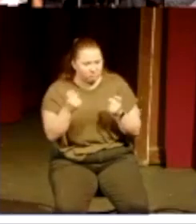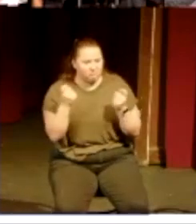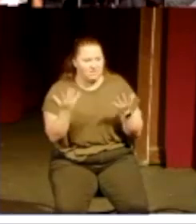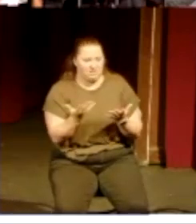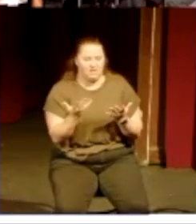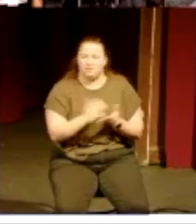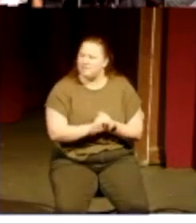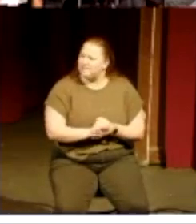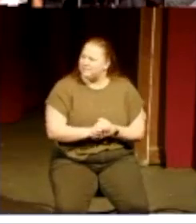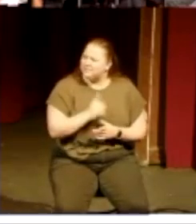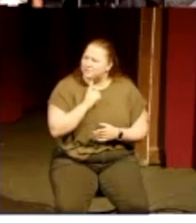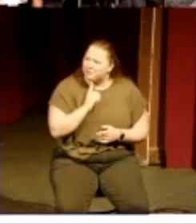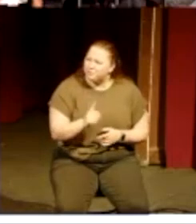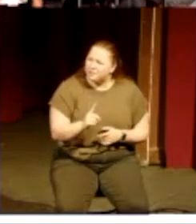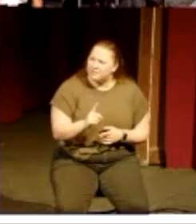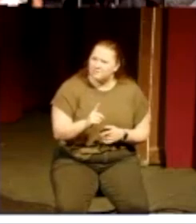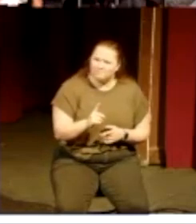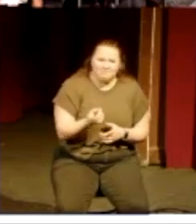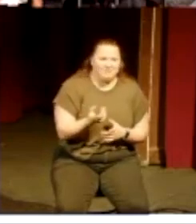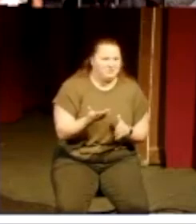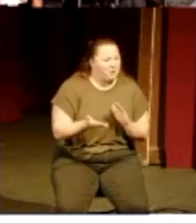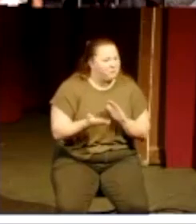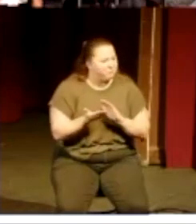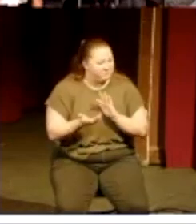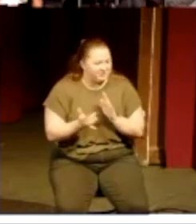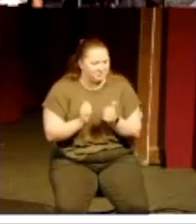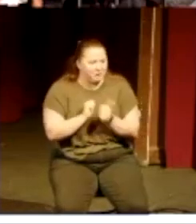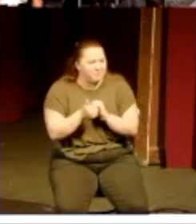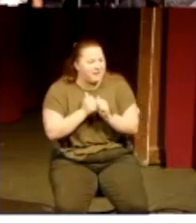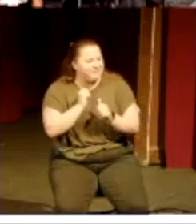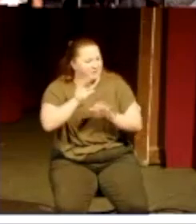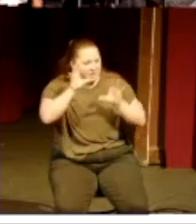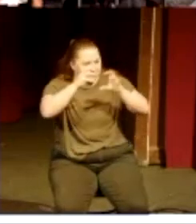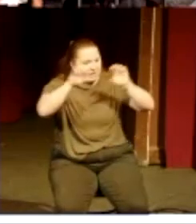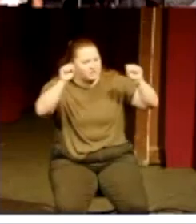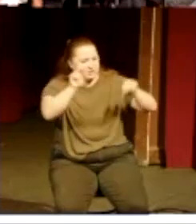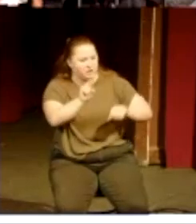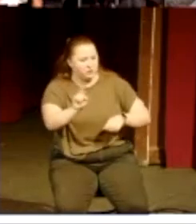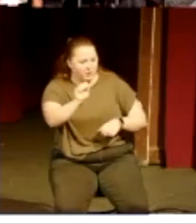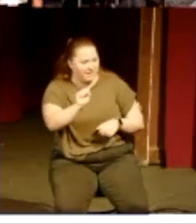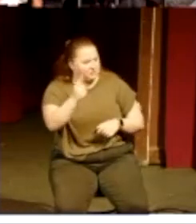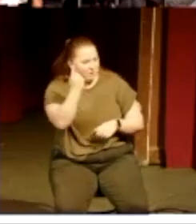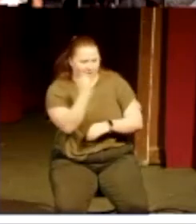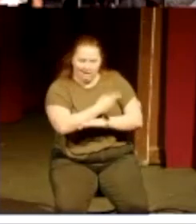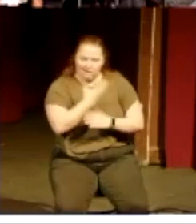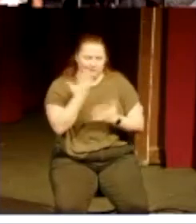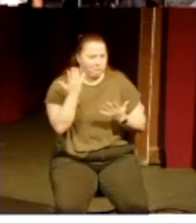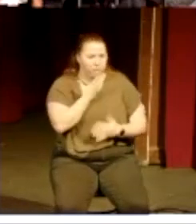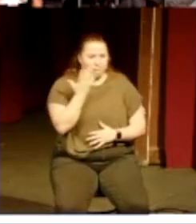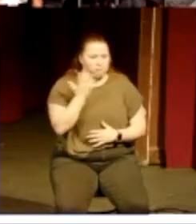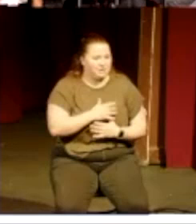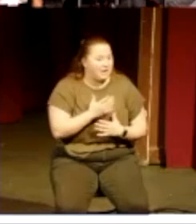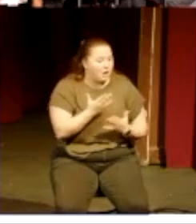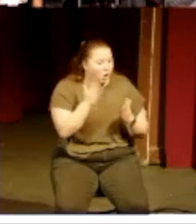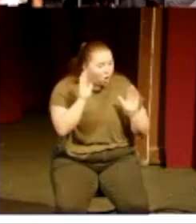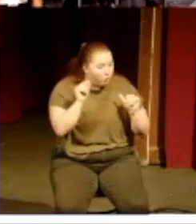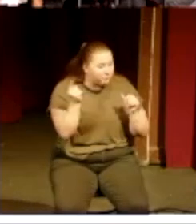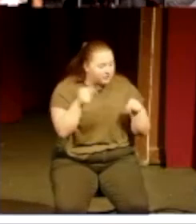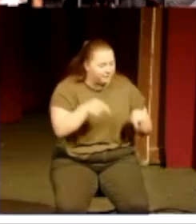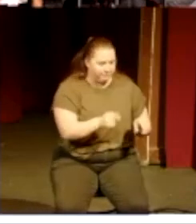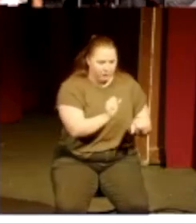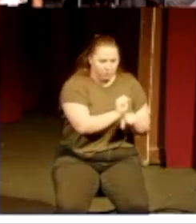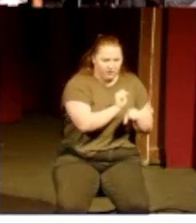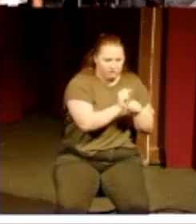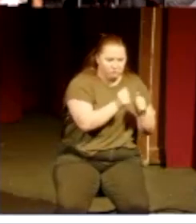love to have, he's probably gonna run for the President of the United States someday, but if we can't get him back for that, I'd love to get him back here working with our students because he is just